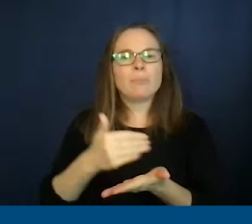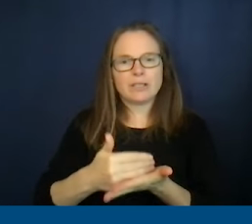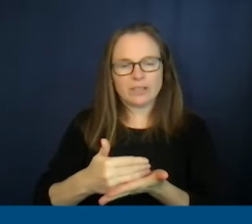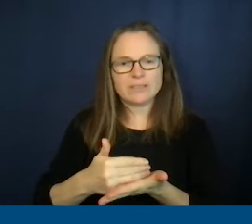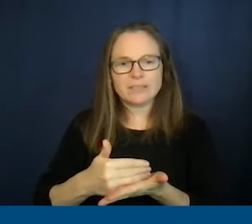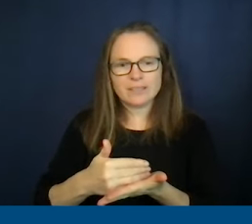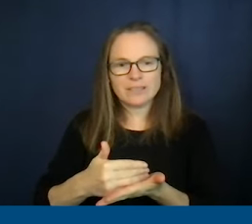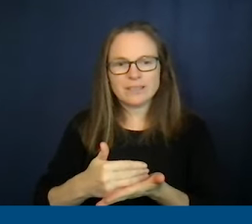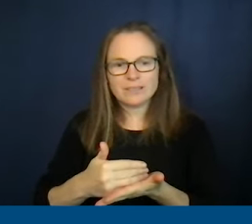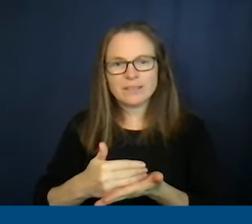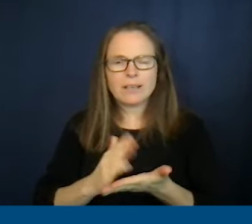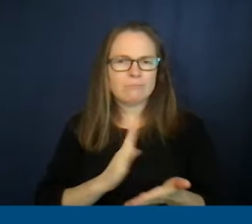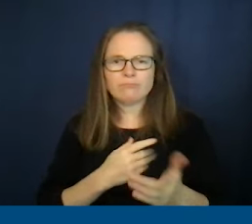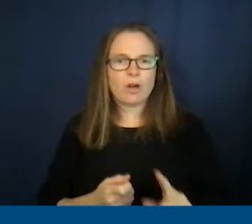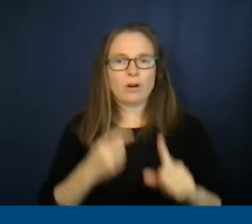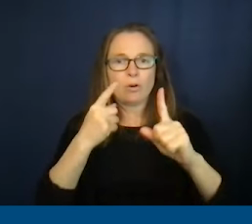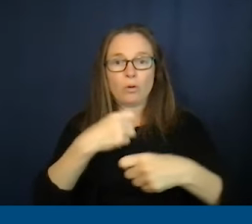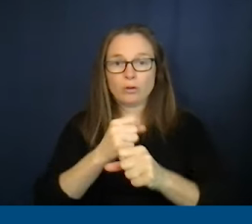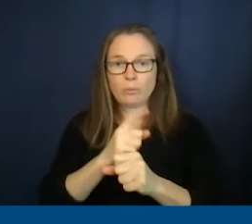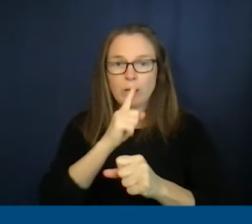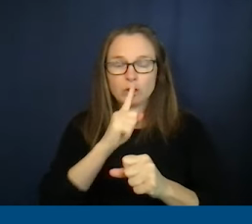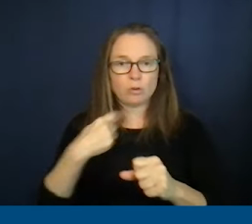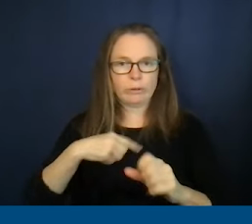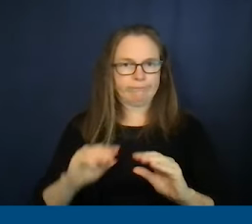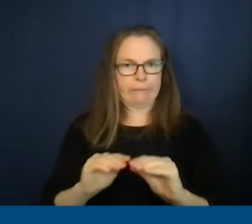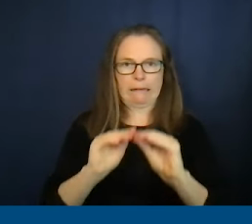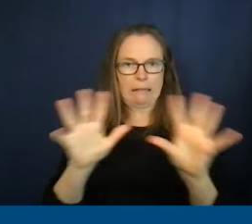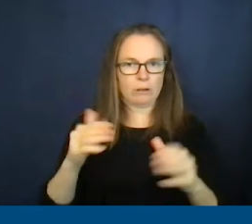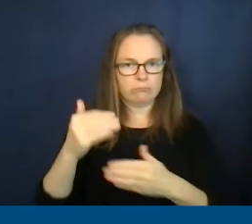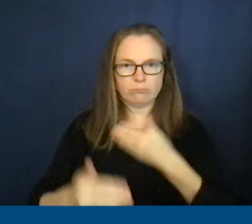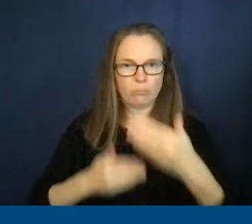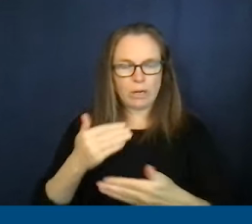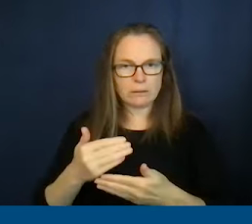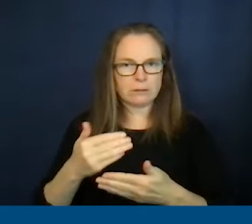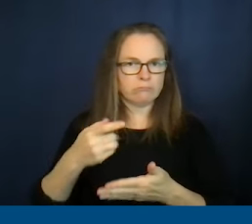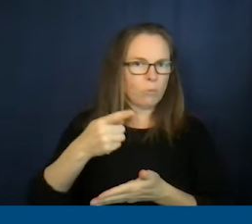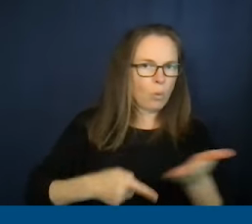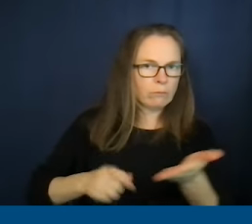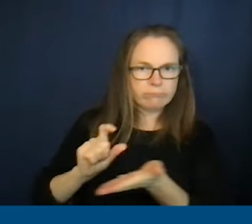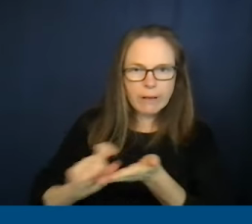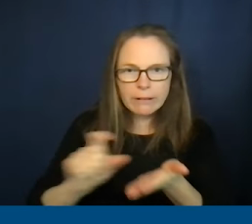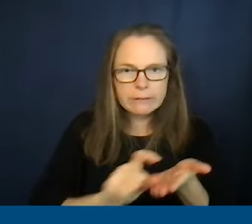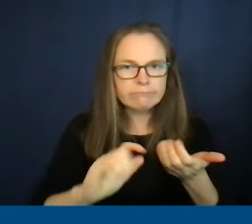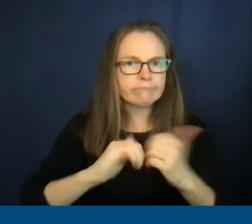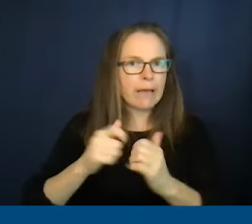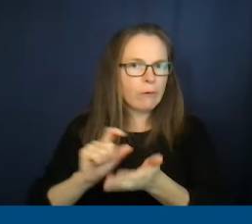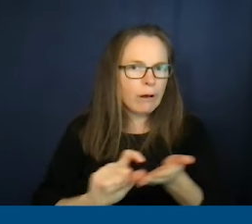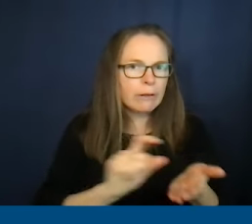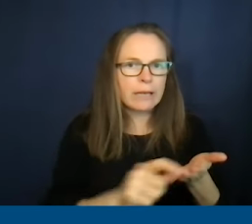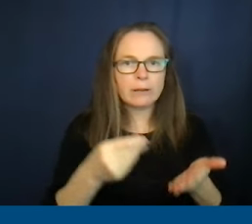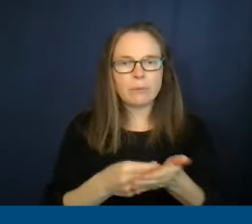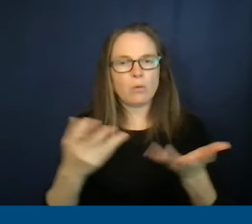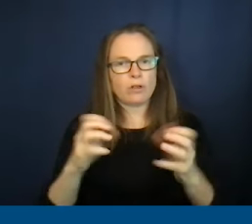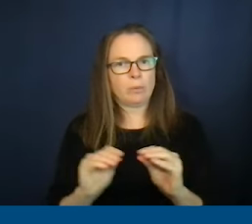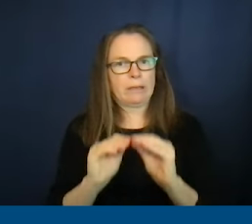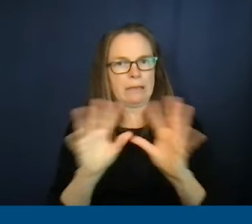to, ensure that we are transparent in what we are allocating as well as how we are allocating these funds. We